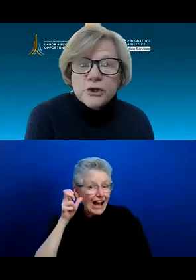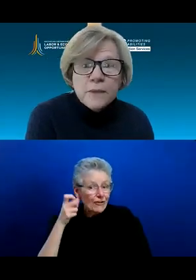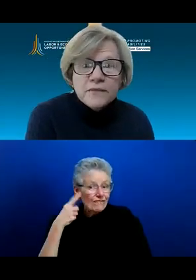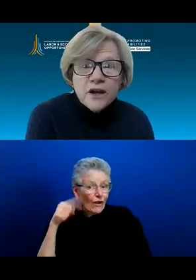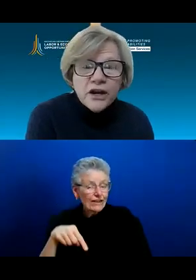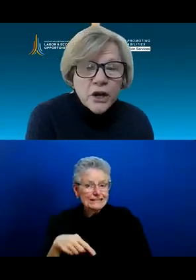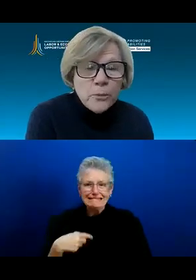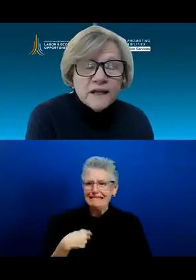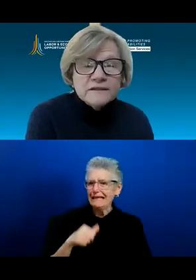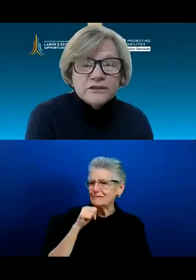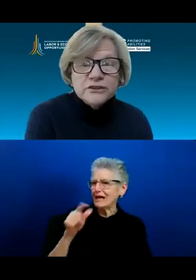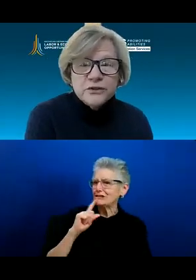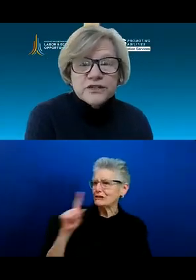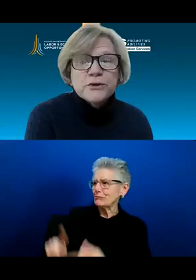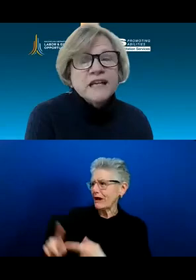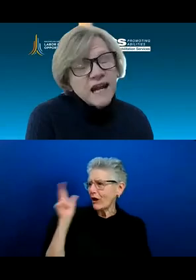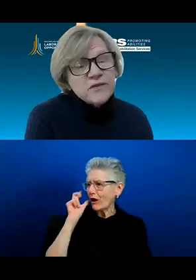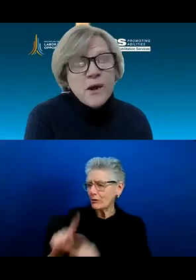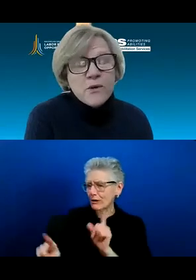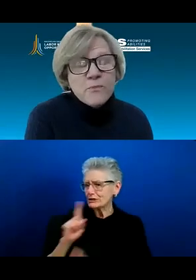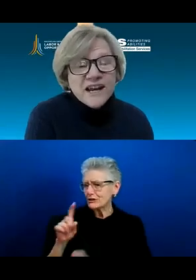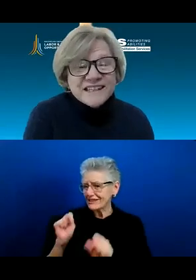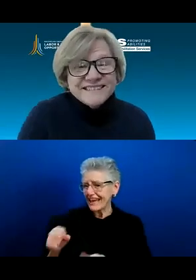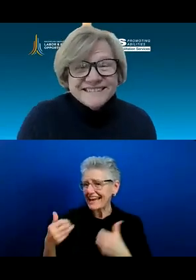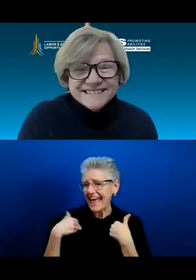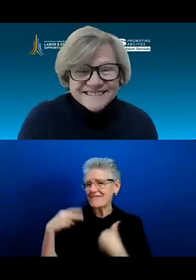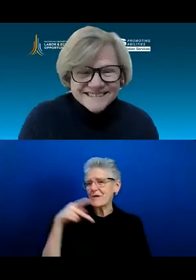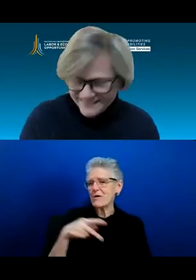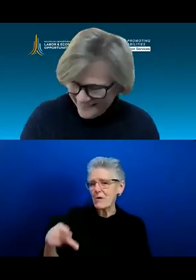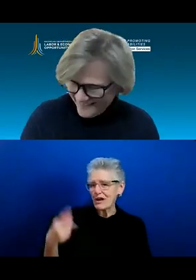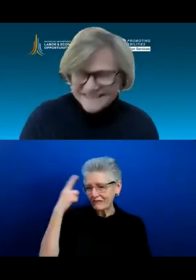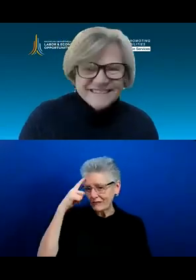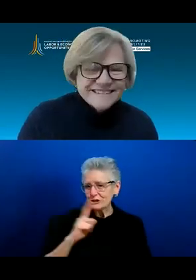Not sure about the audio, but you can certainly have the PowerPoint.